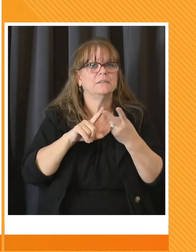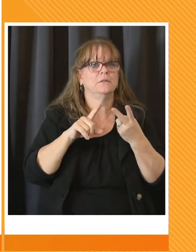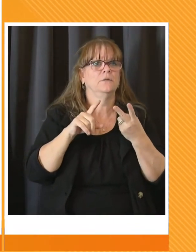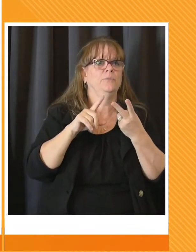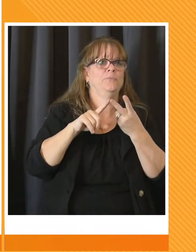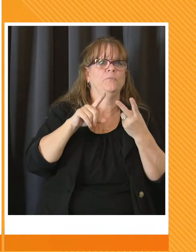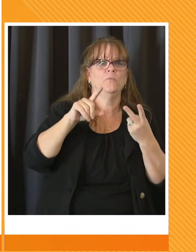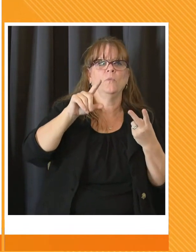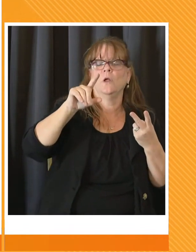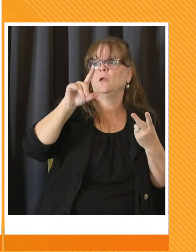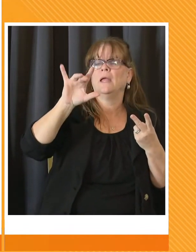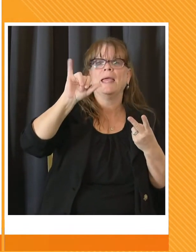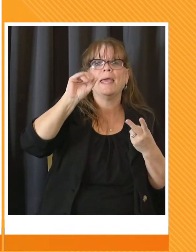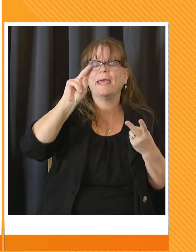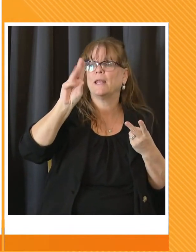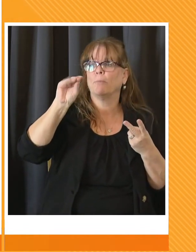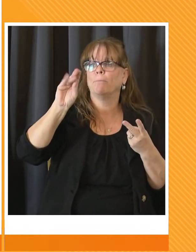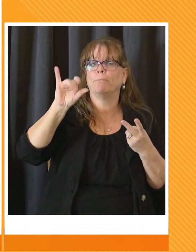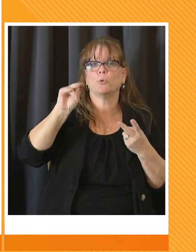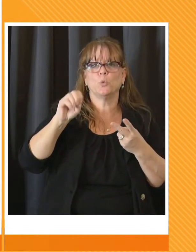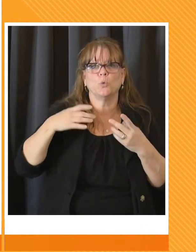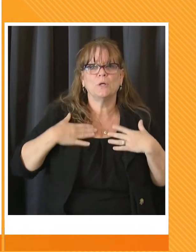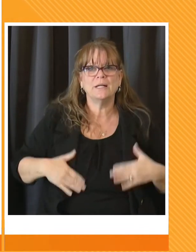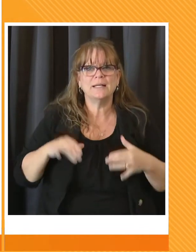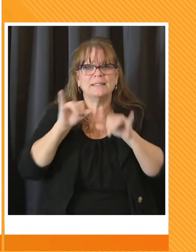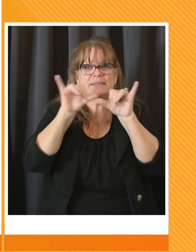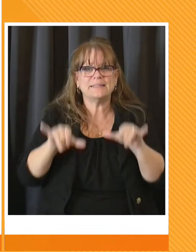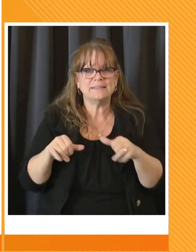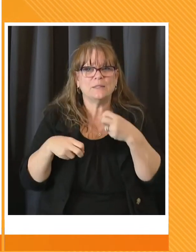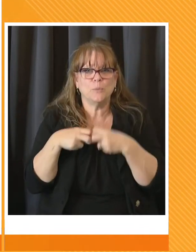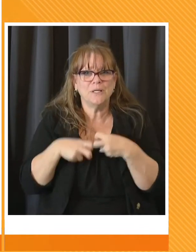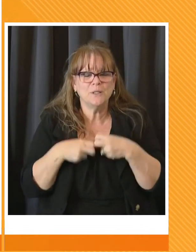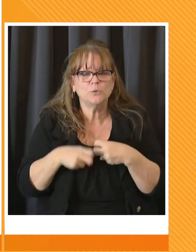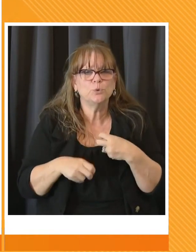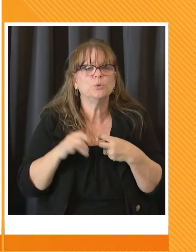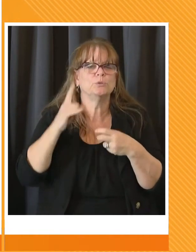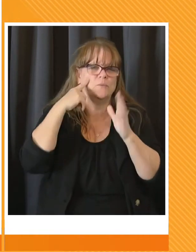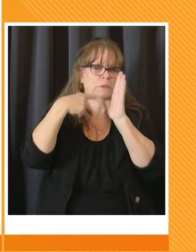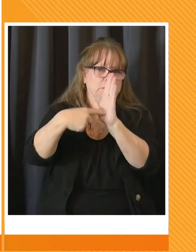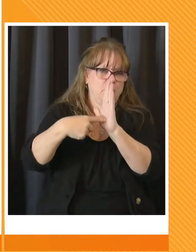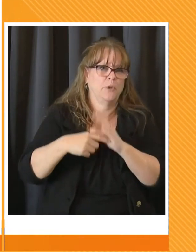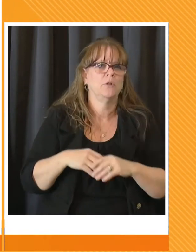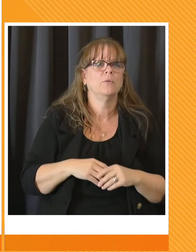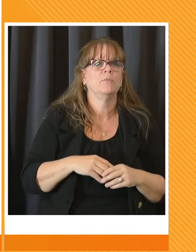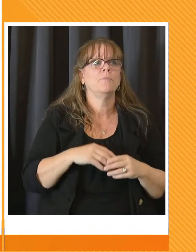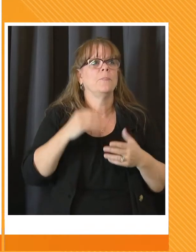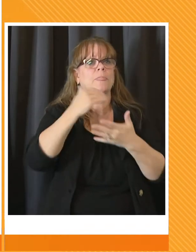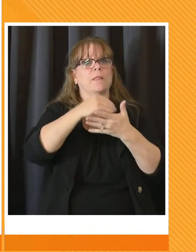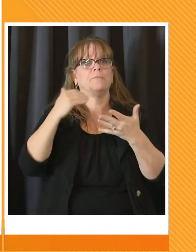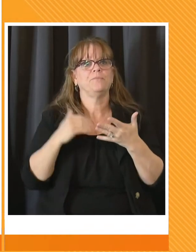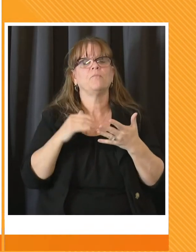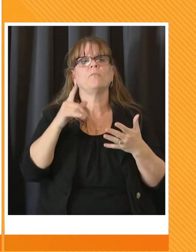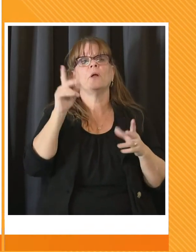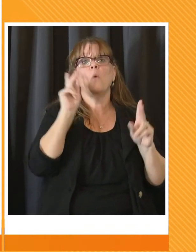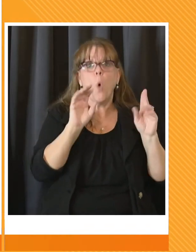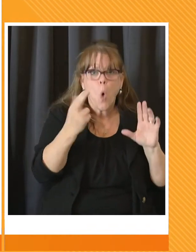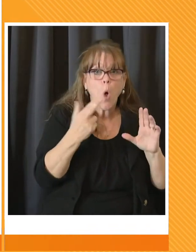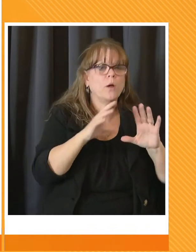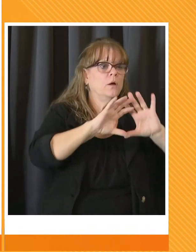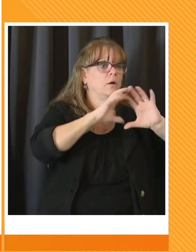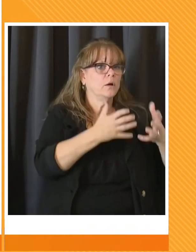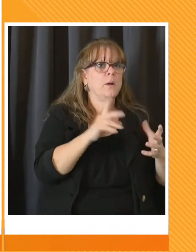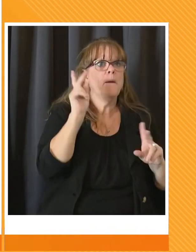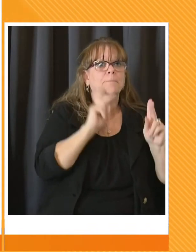who interact directly with the public while they're at work, such as grocery store workers and school staff, those who work in high